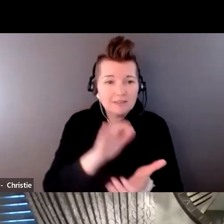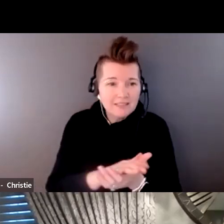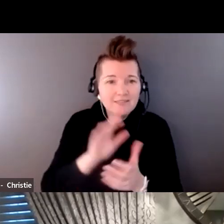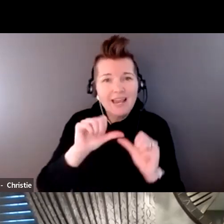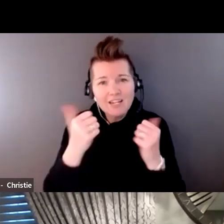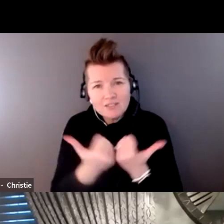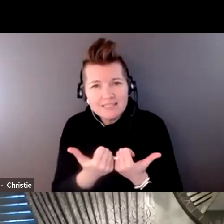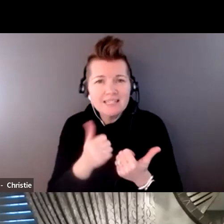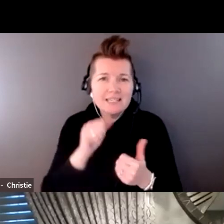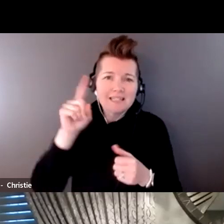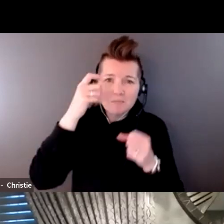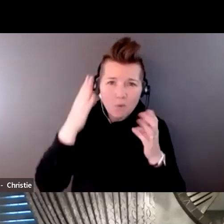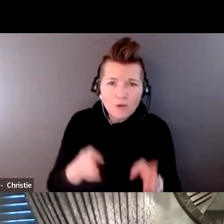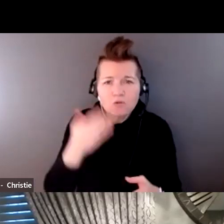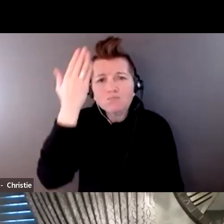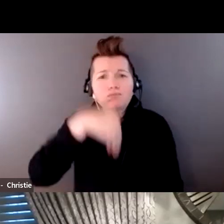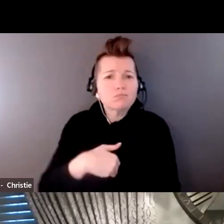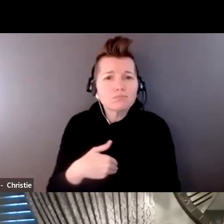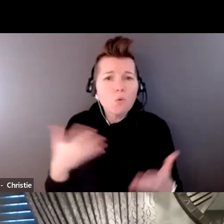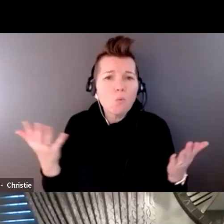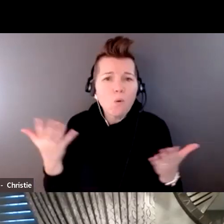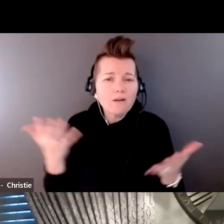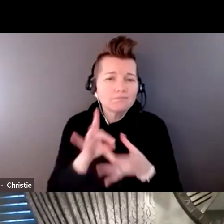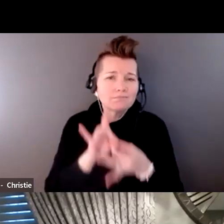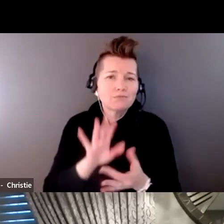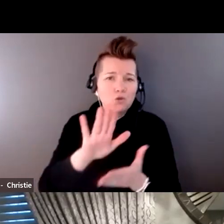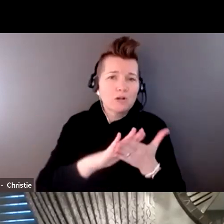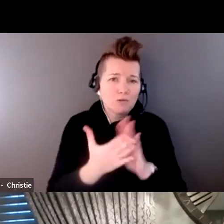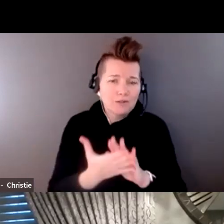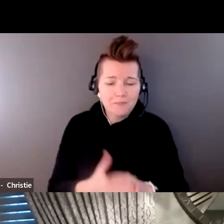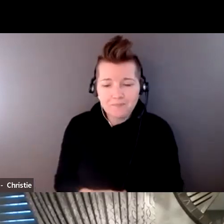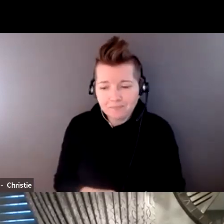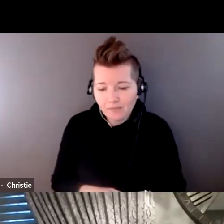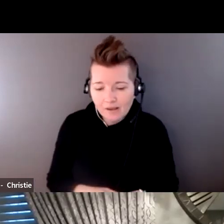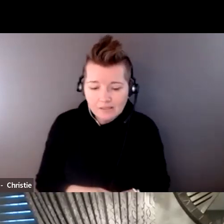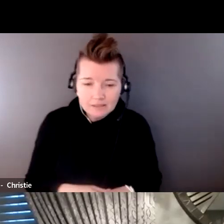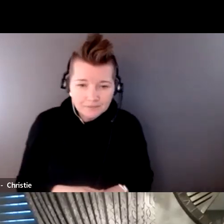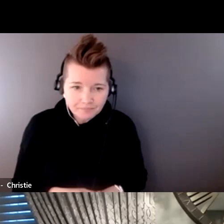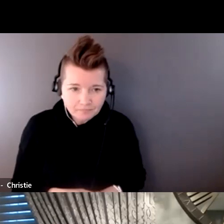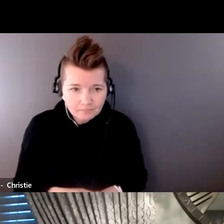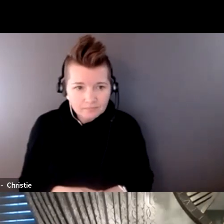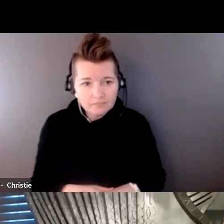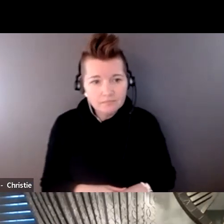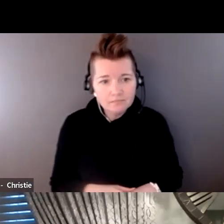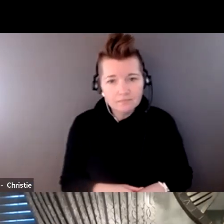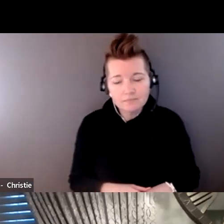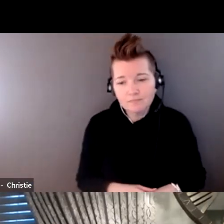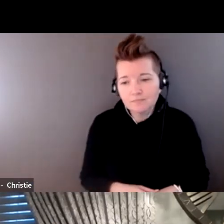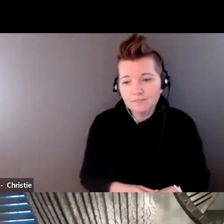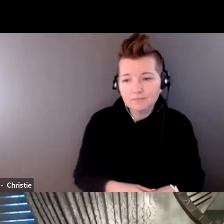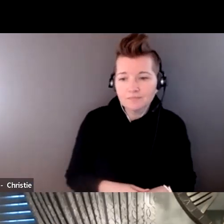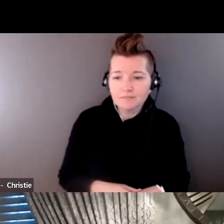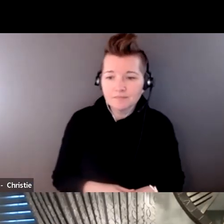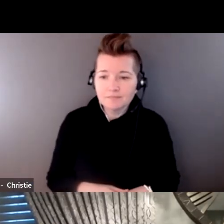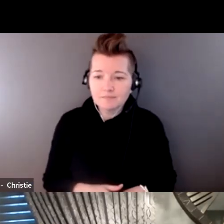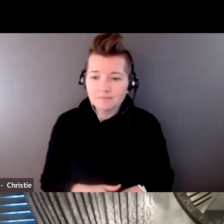or miss when it comes to employing or working with your community? I would say they miss the